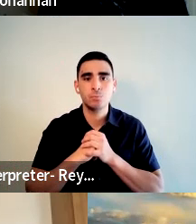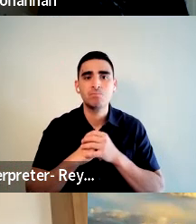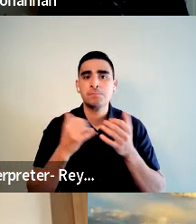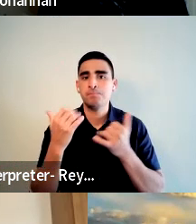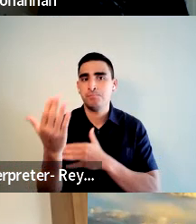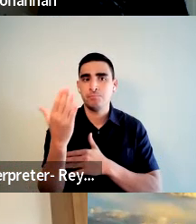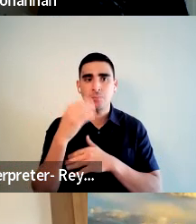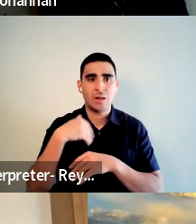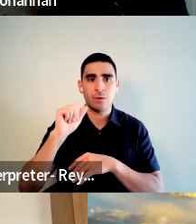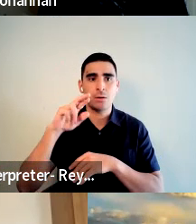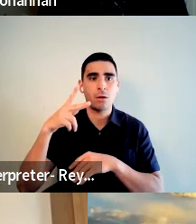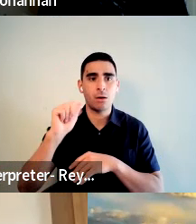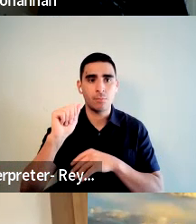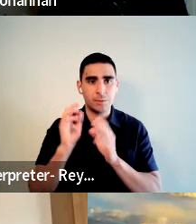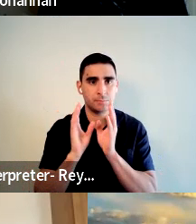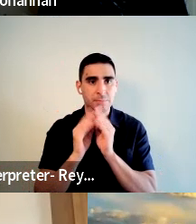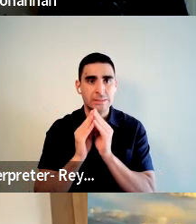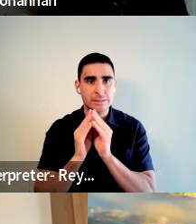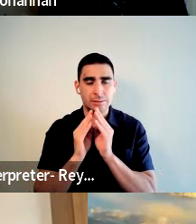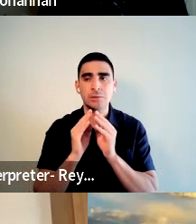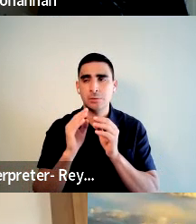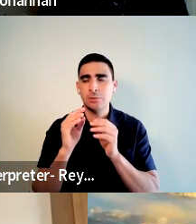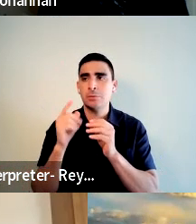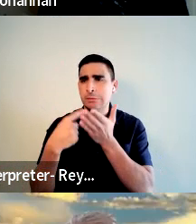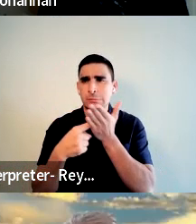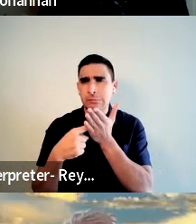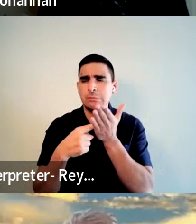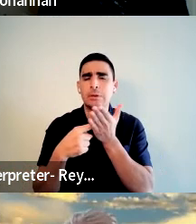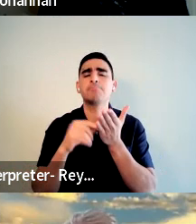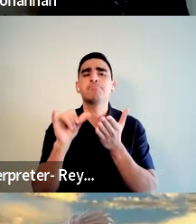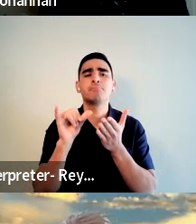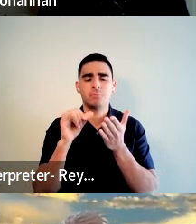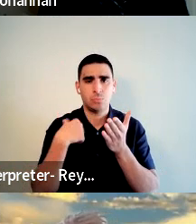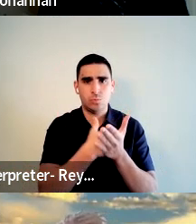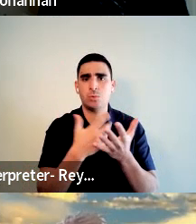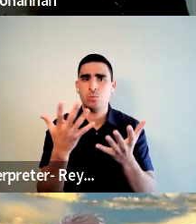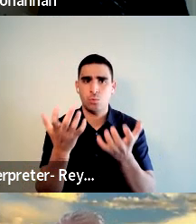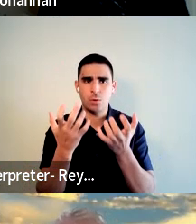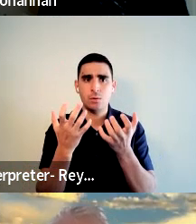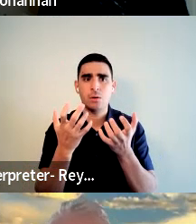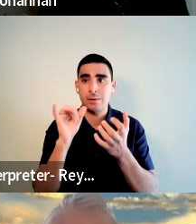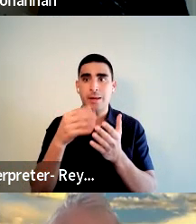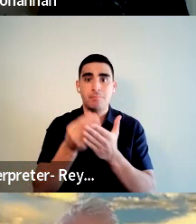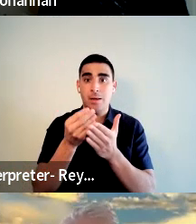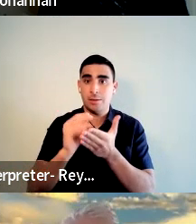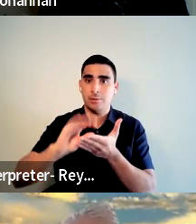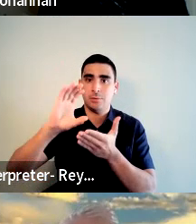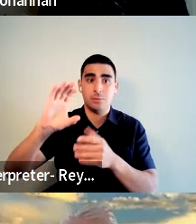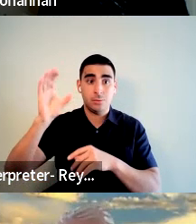committee, and we continue to remind ourselves that we really want to use these funds to impact